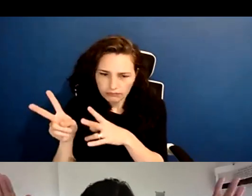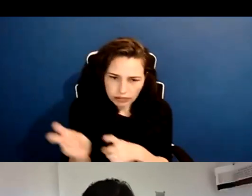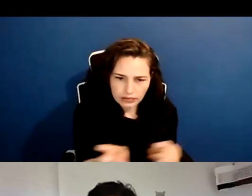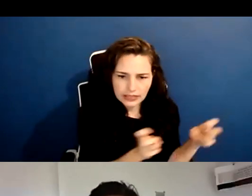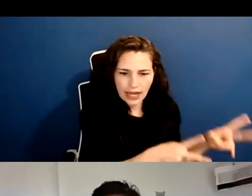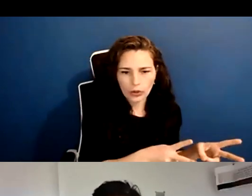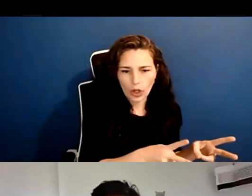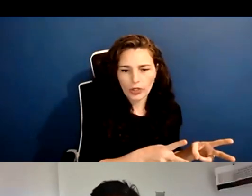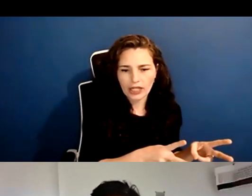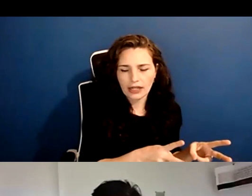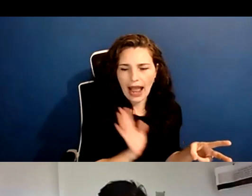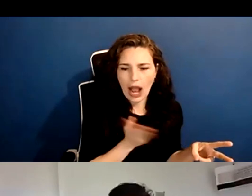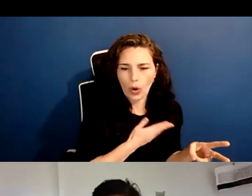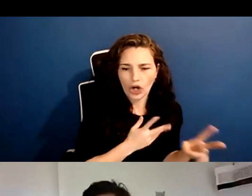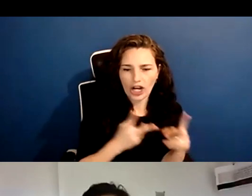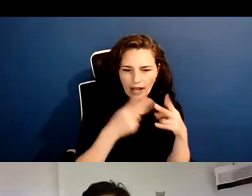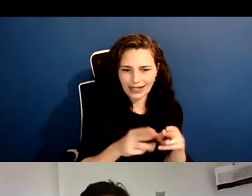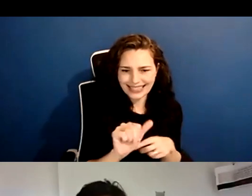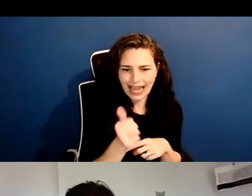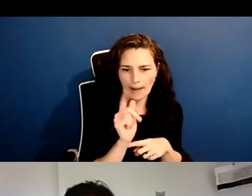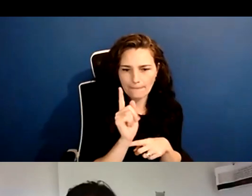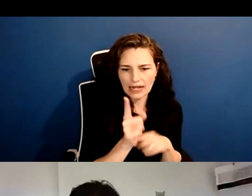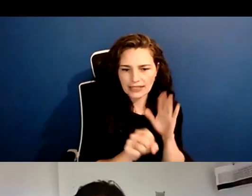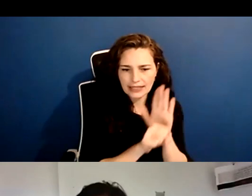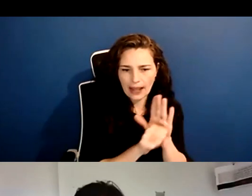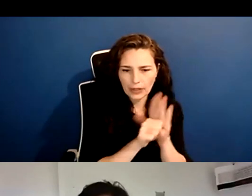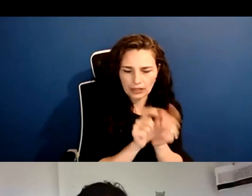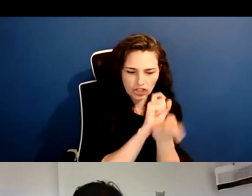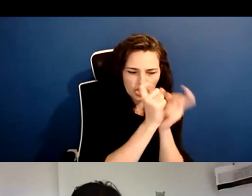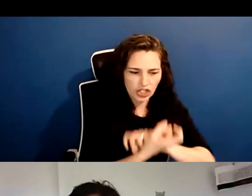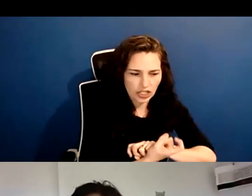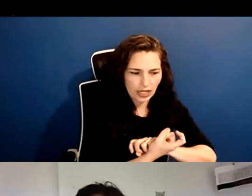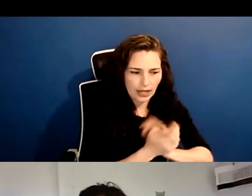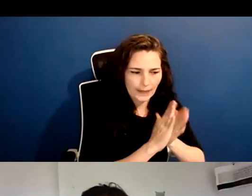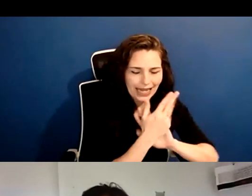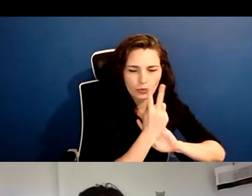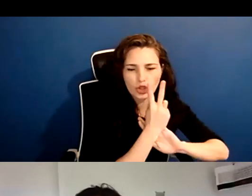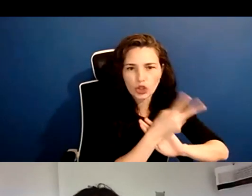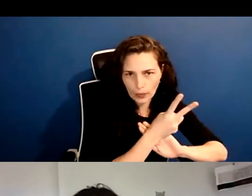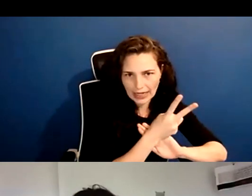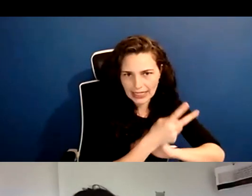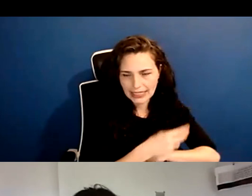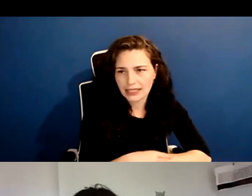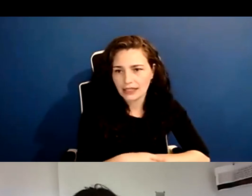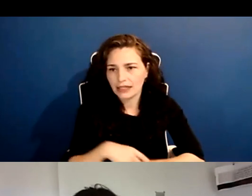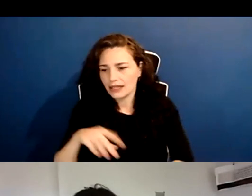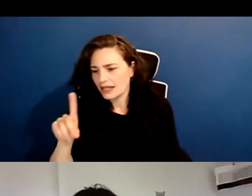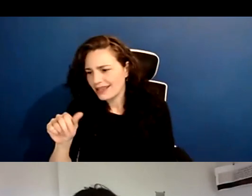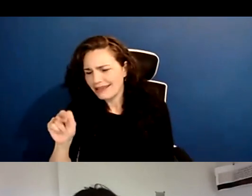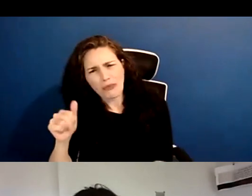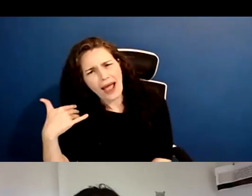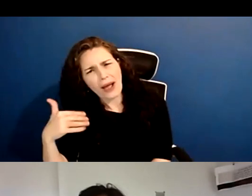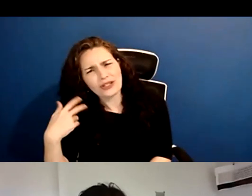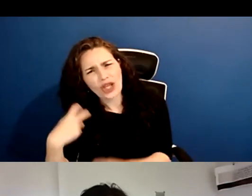cut 10 minute sample and made this 2 minute out of that. It's so hard to see that